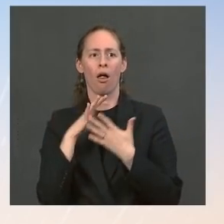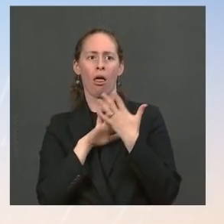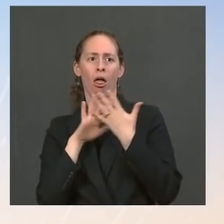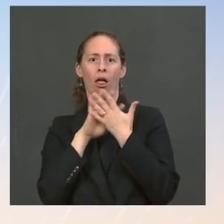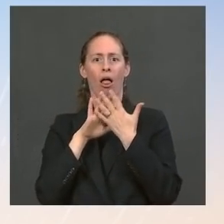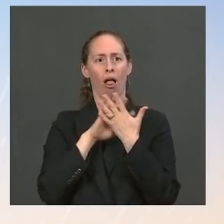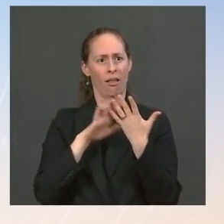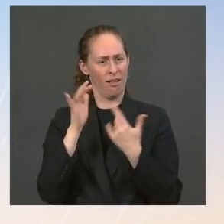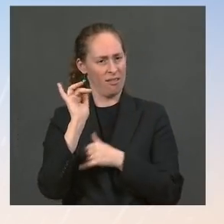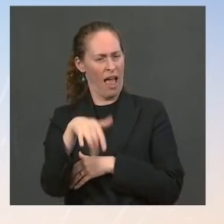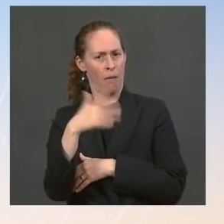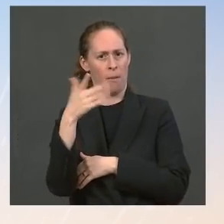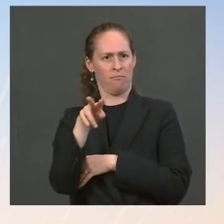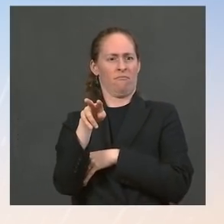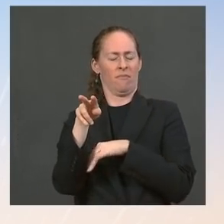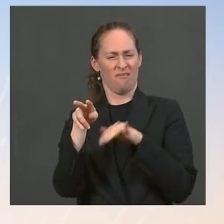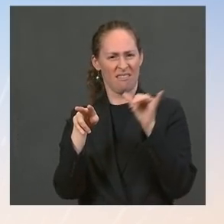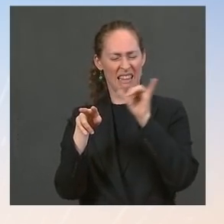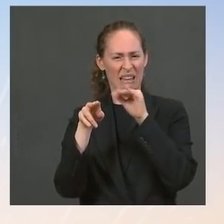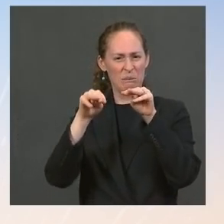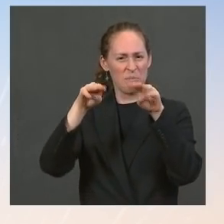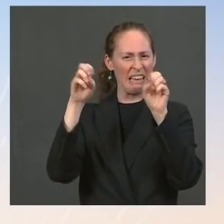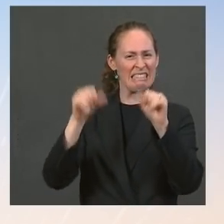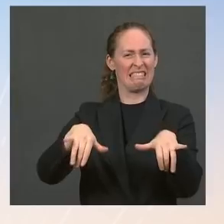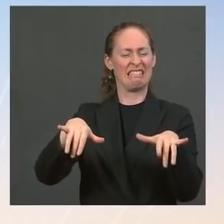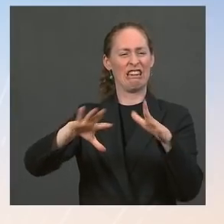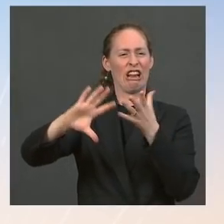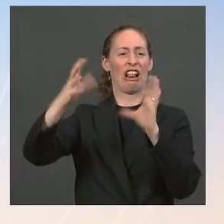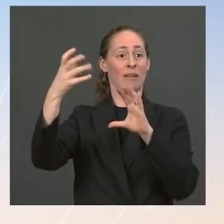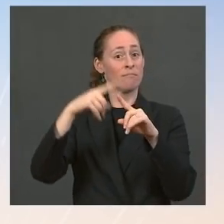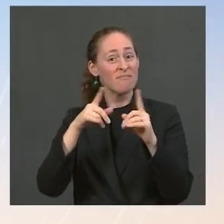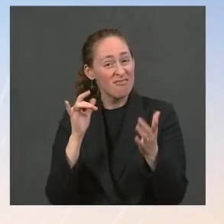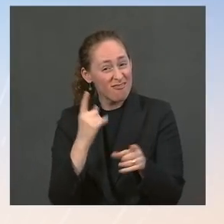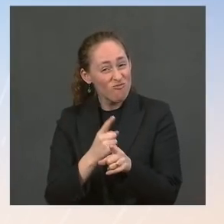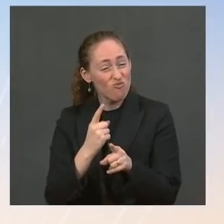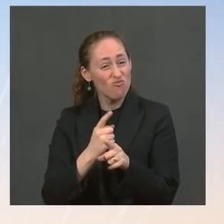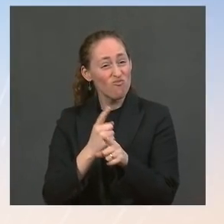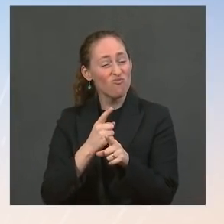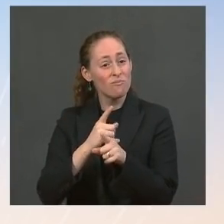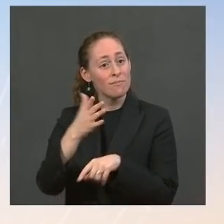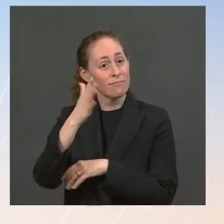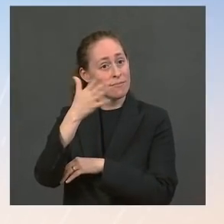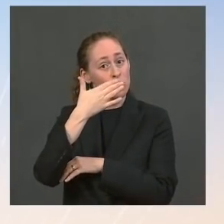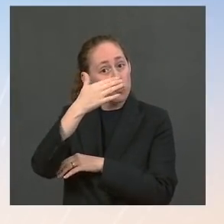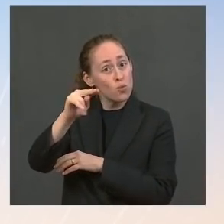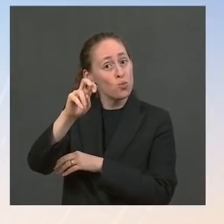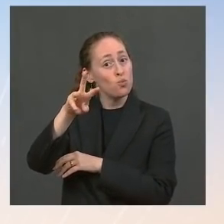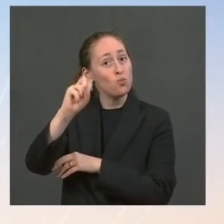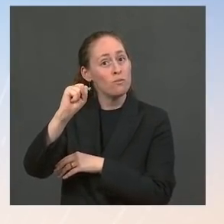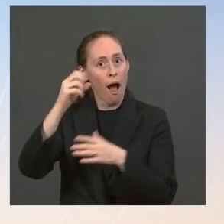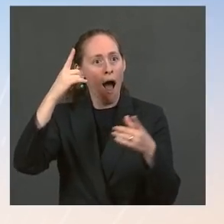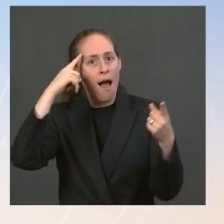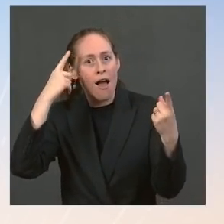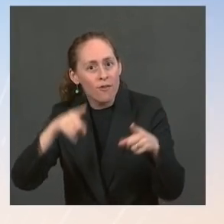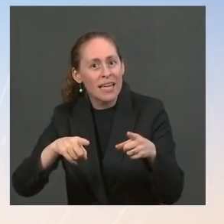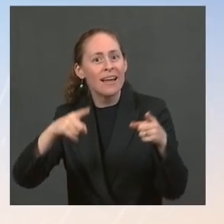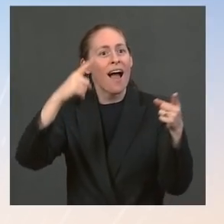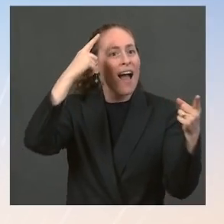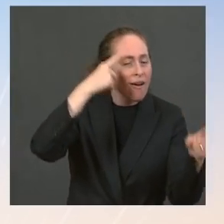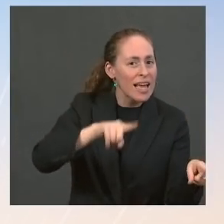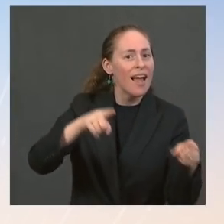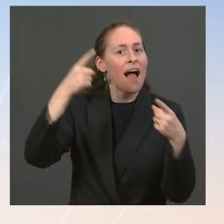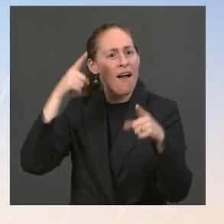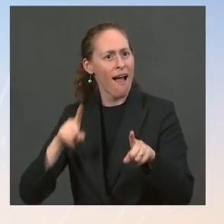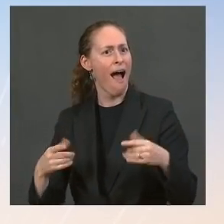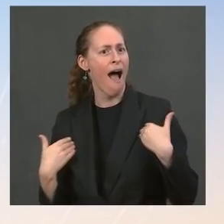outside. We know that. But what the good news is that there is agreement that among most Democrats, if not every single one